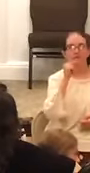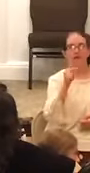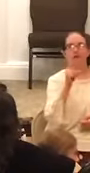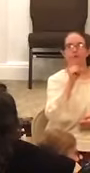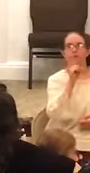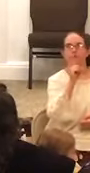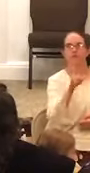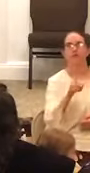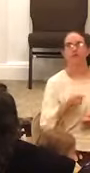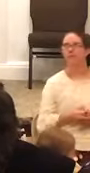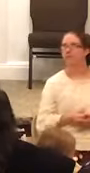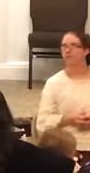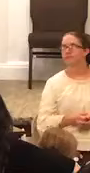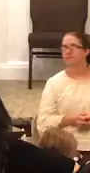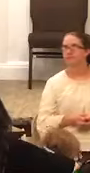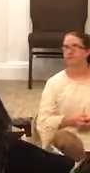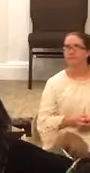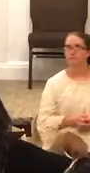the truth.